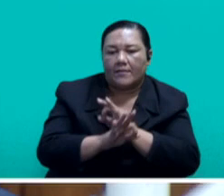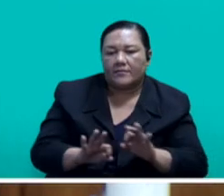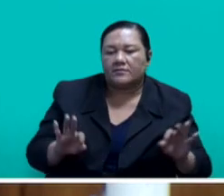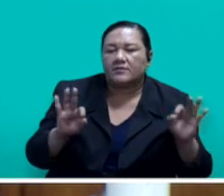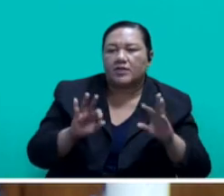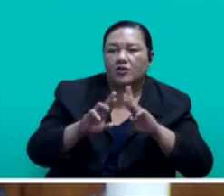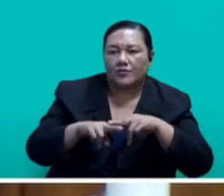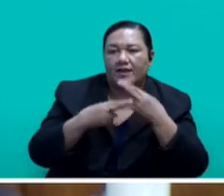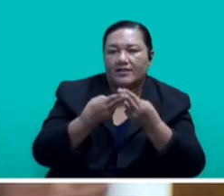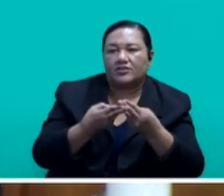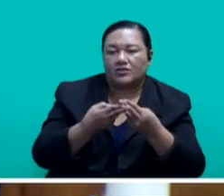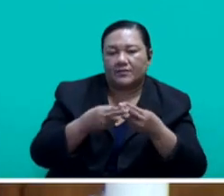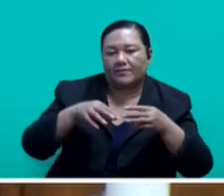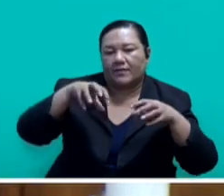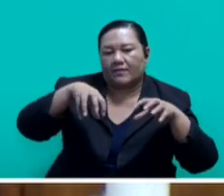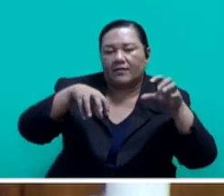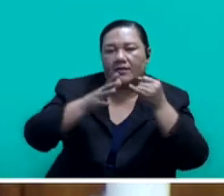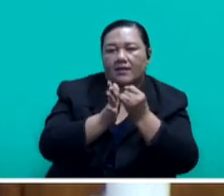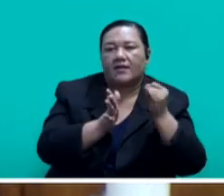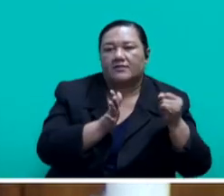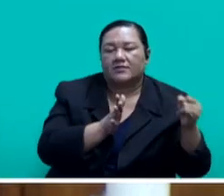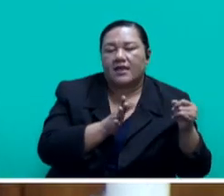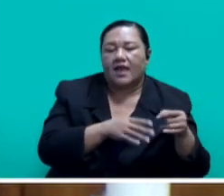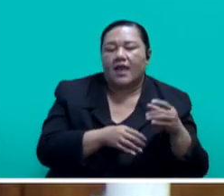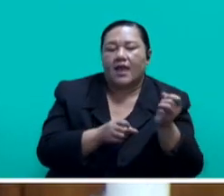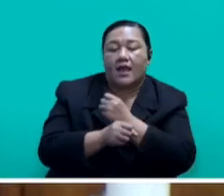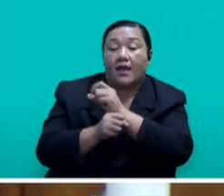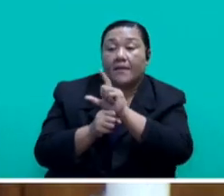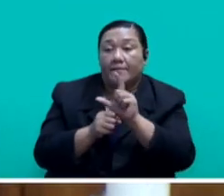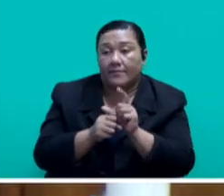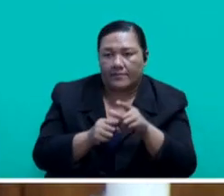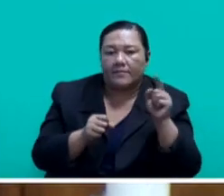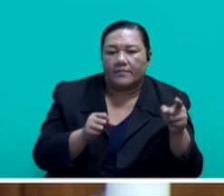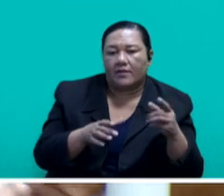relations. Mr. Speaker, I would like to reiterate